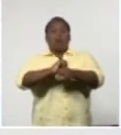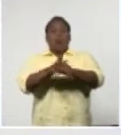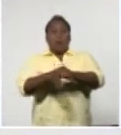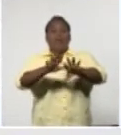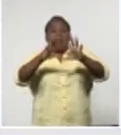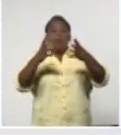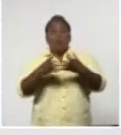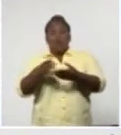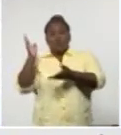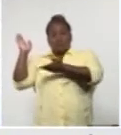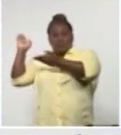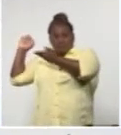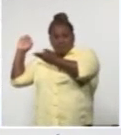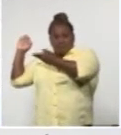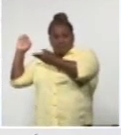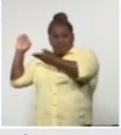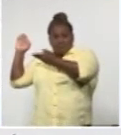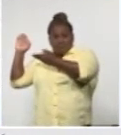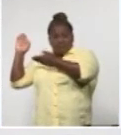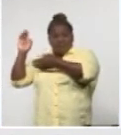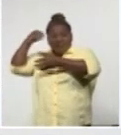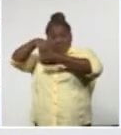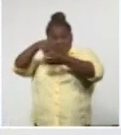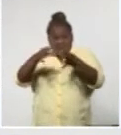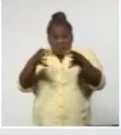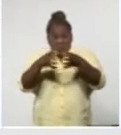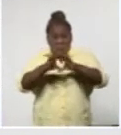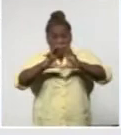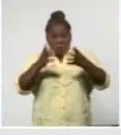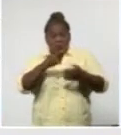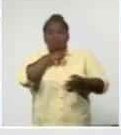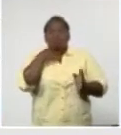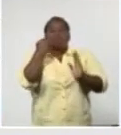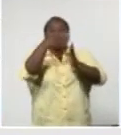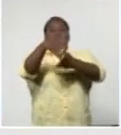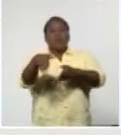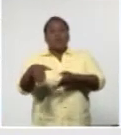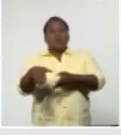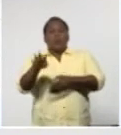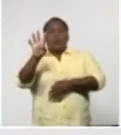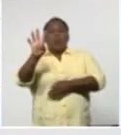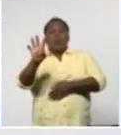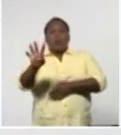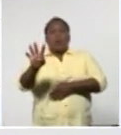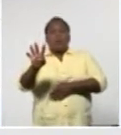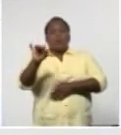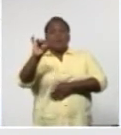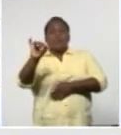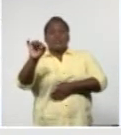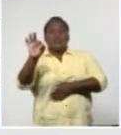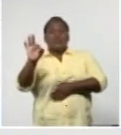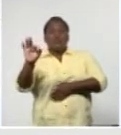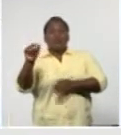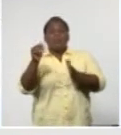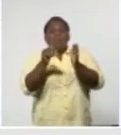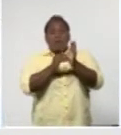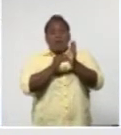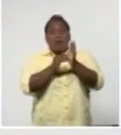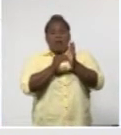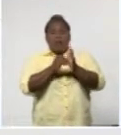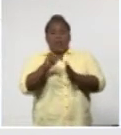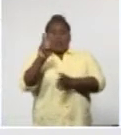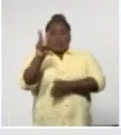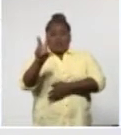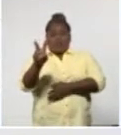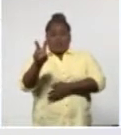129,930 new people were confirmed with COVID-19 in the world, out of whom